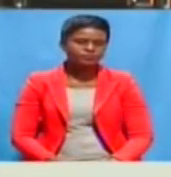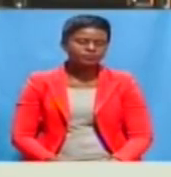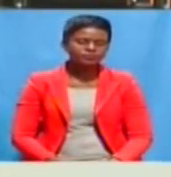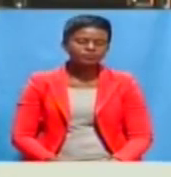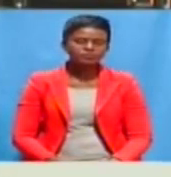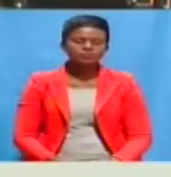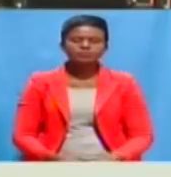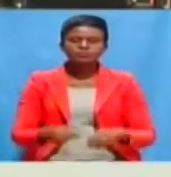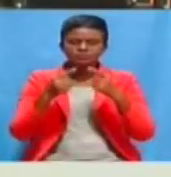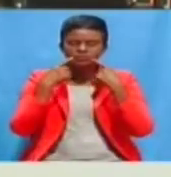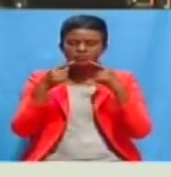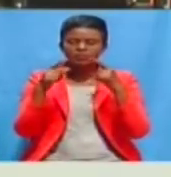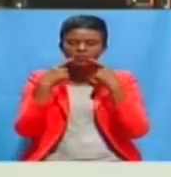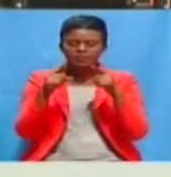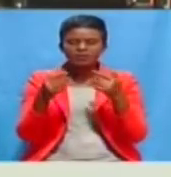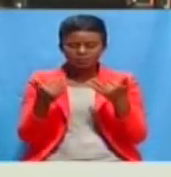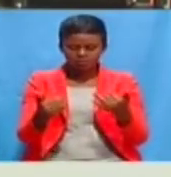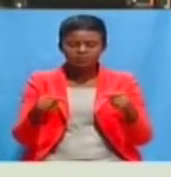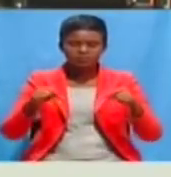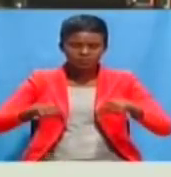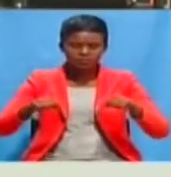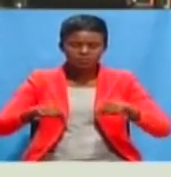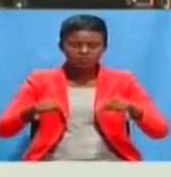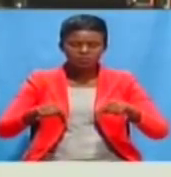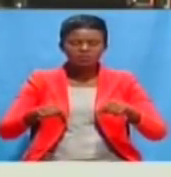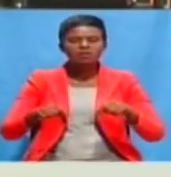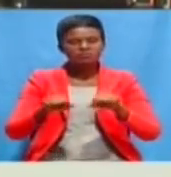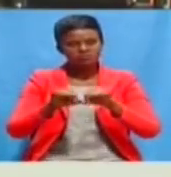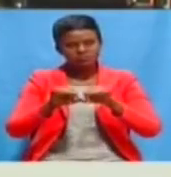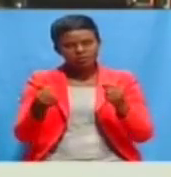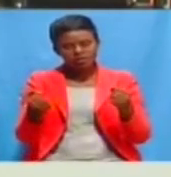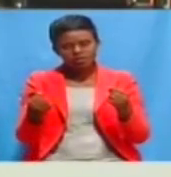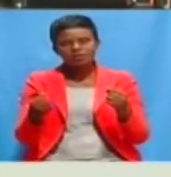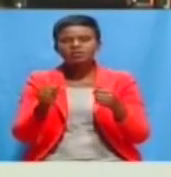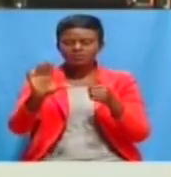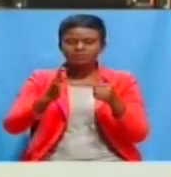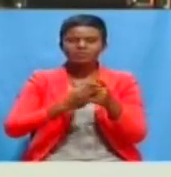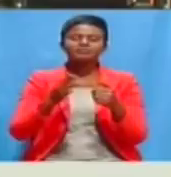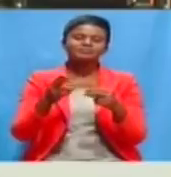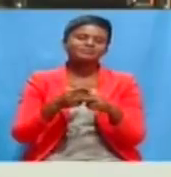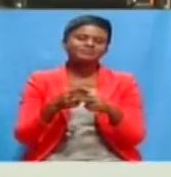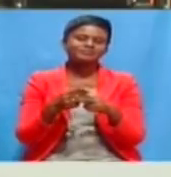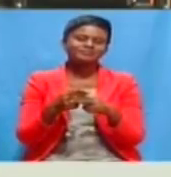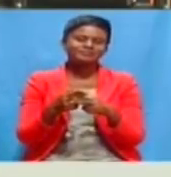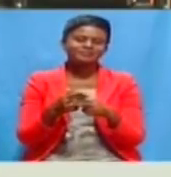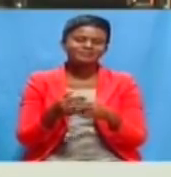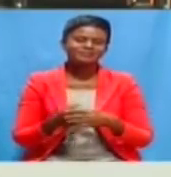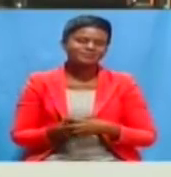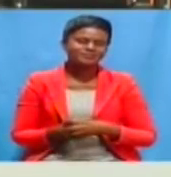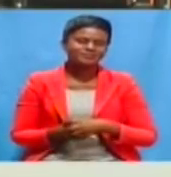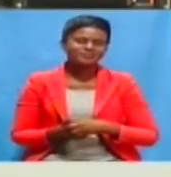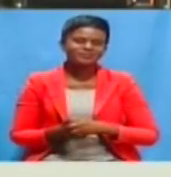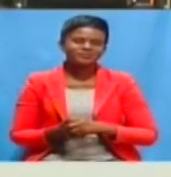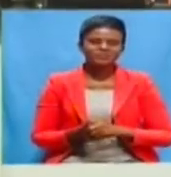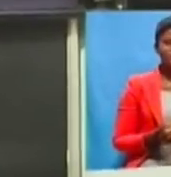You're watching the Main News live broadcast, and just about now we take a break. We have more stories coming up ahead. Keep watching. I'll be